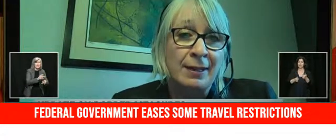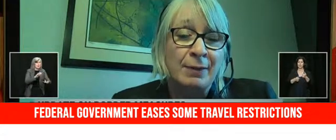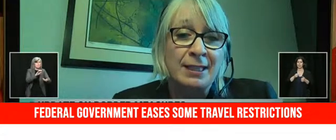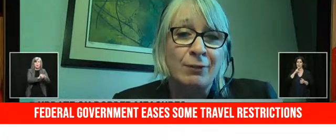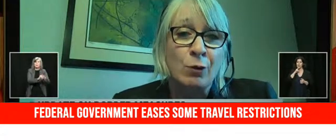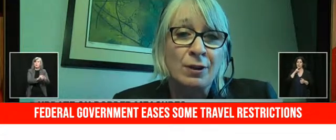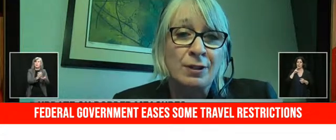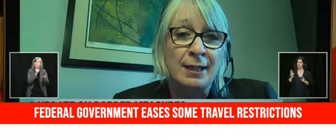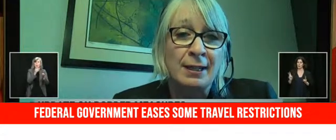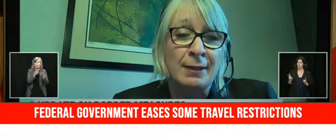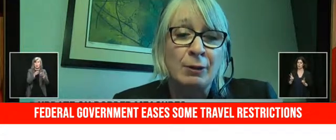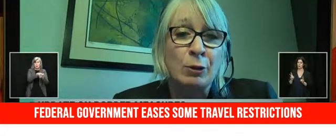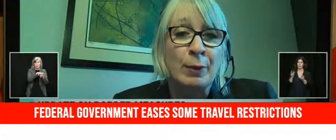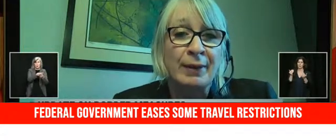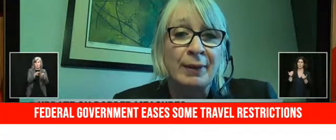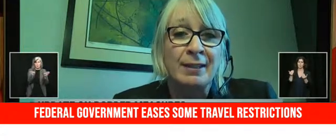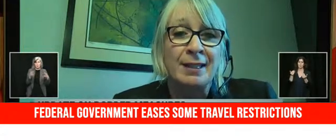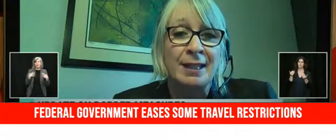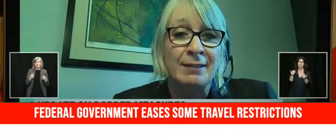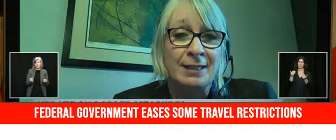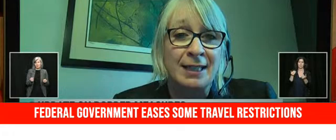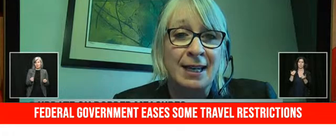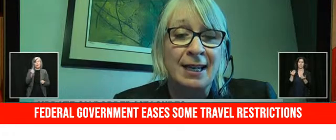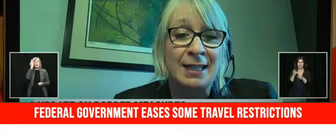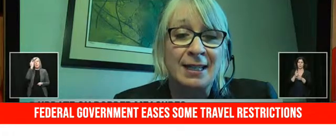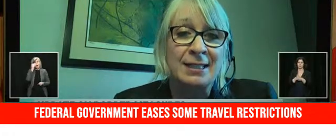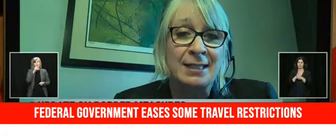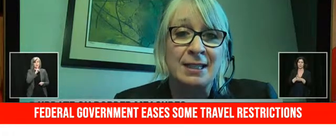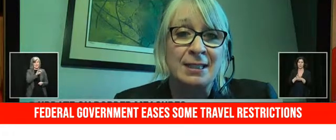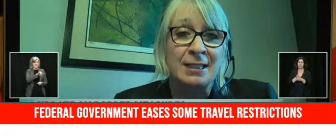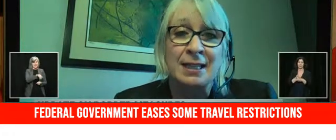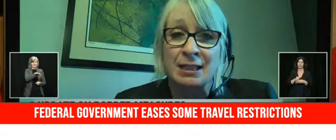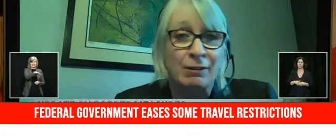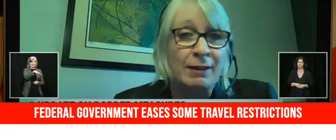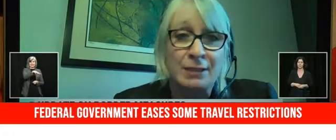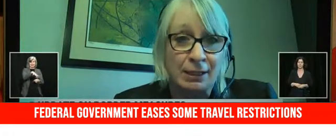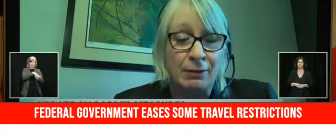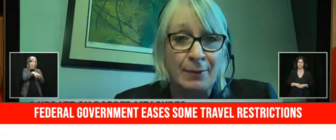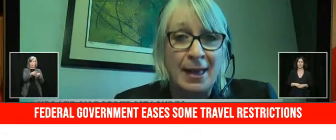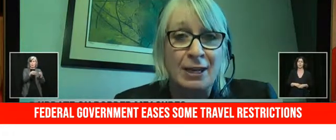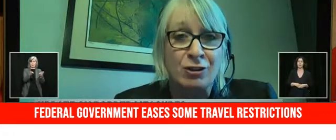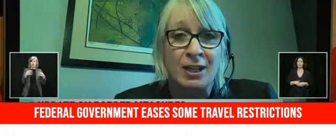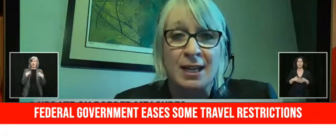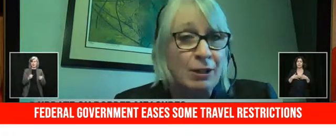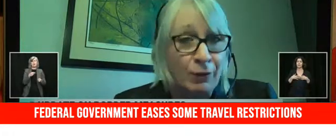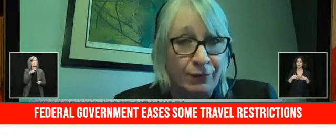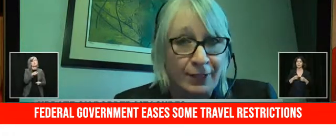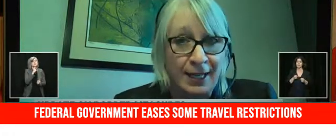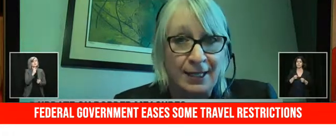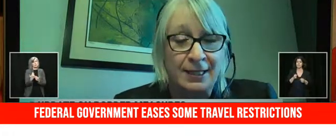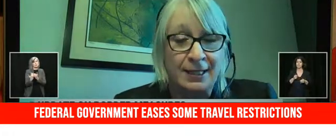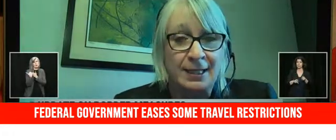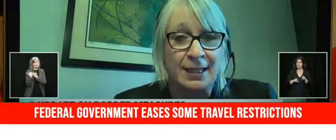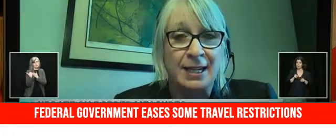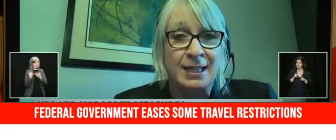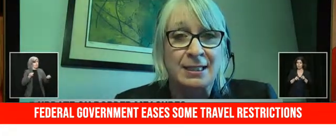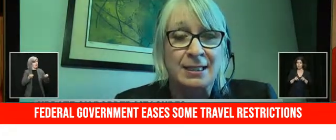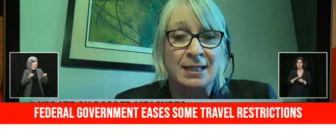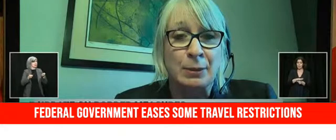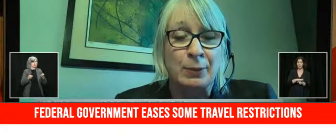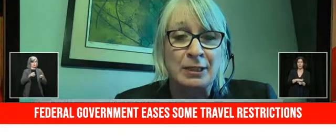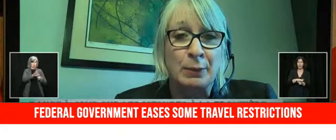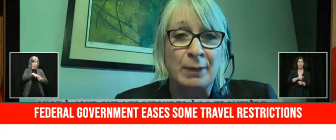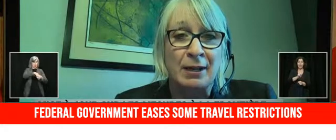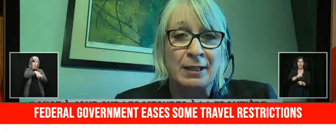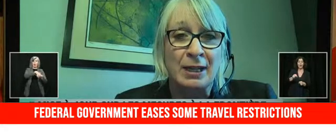health. Because of course, local public health at the end of the day is at the ground zero of managing any COVID case, and I think